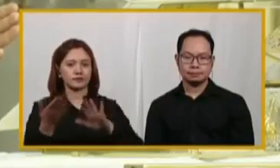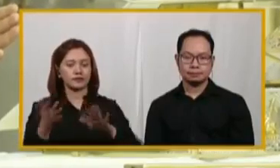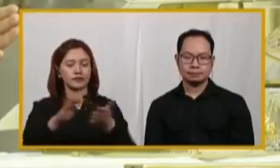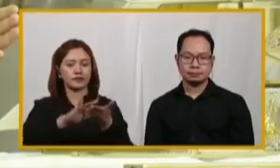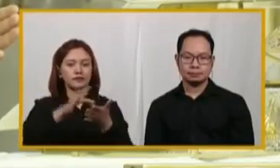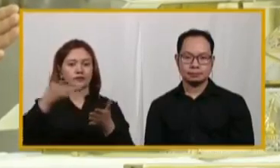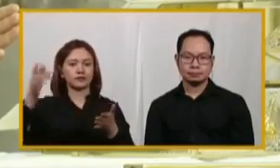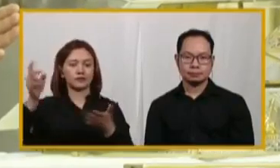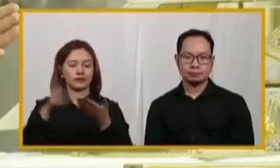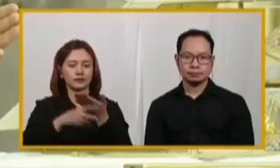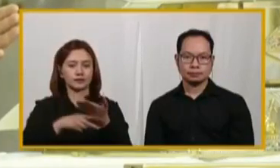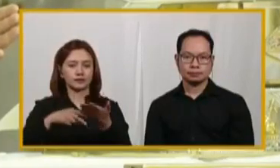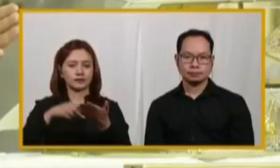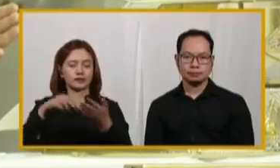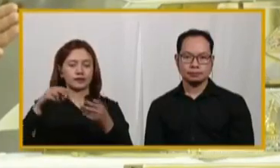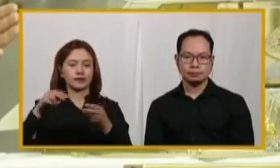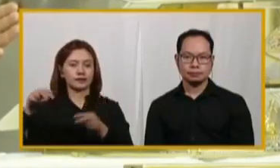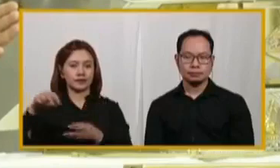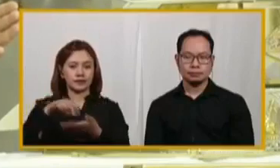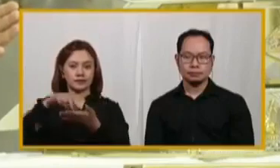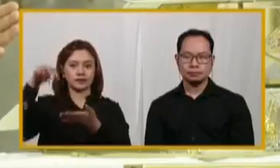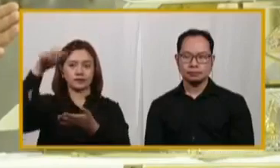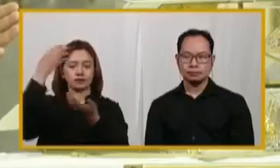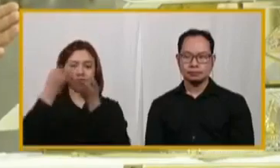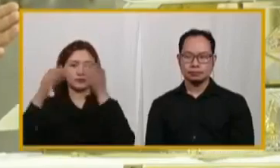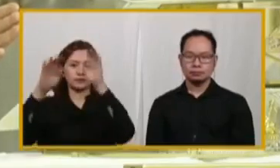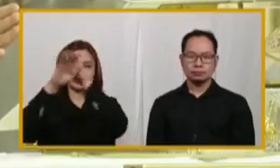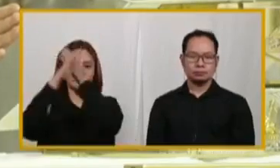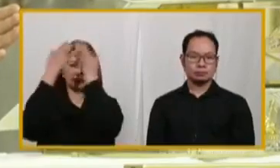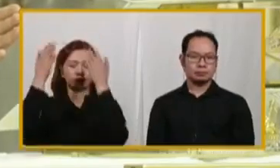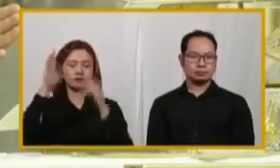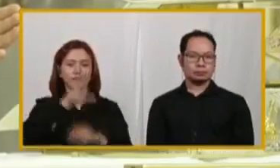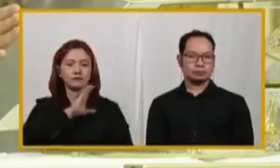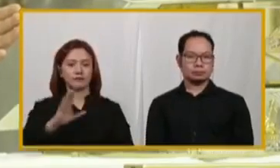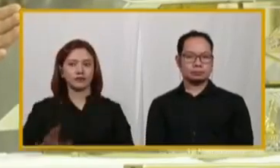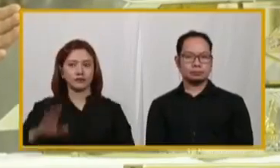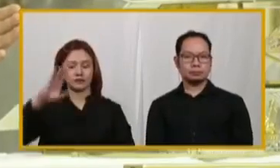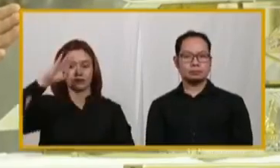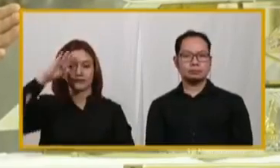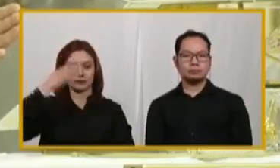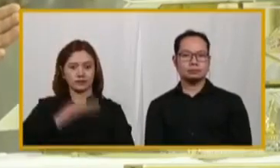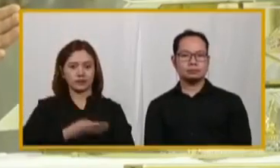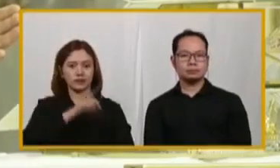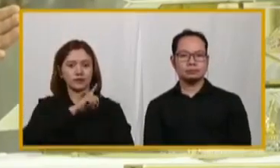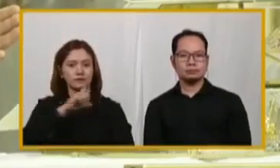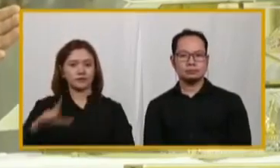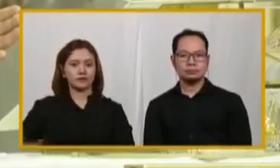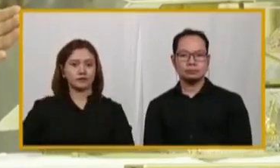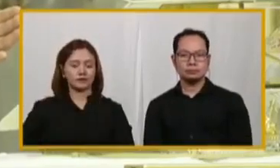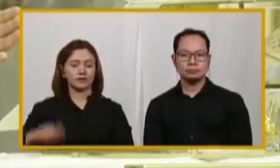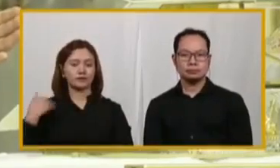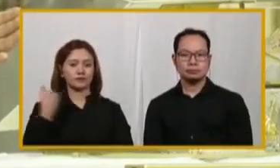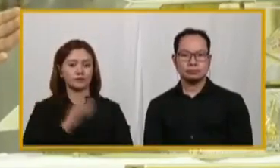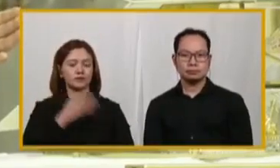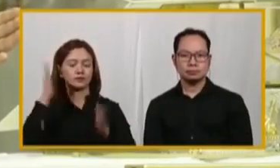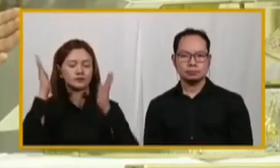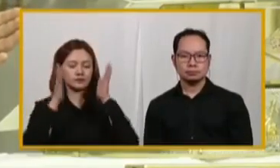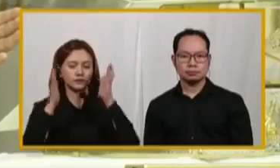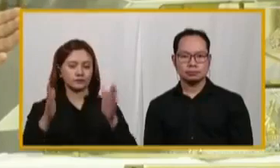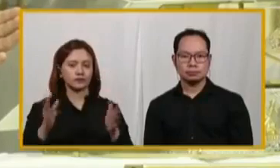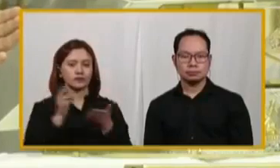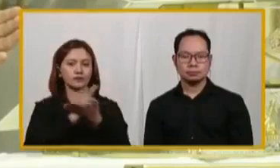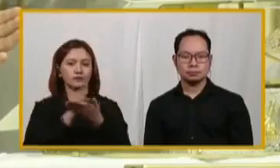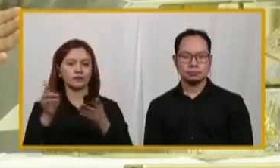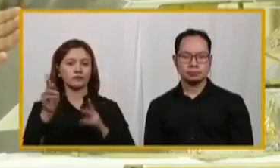glorious ascension into heaven of Christ, your Son, our Lord, we, your servants and your holy